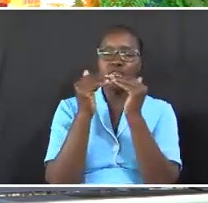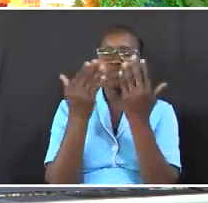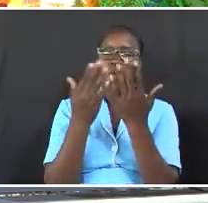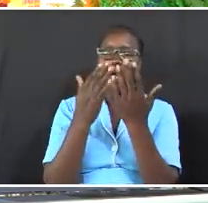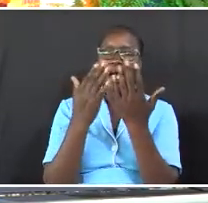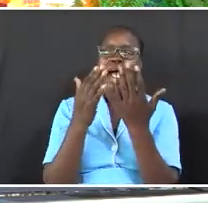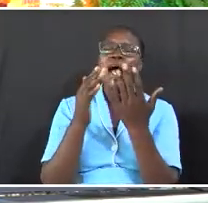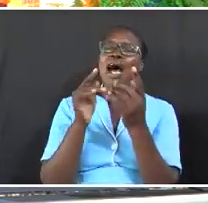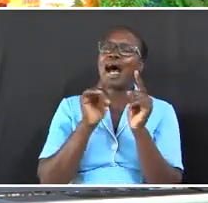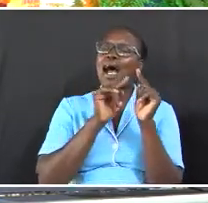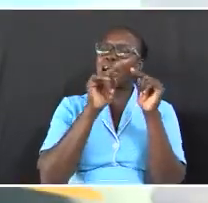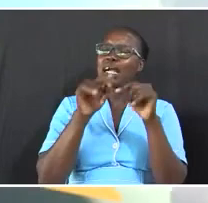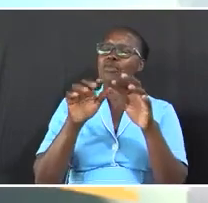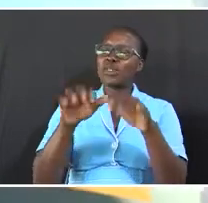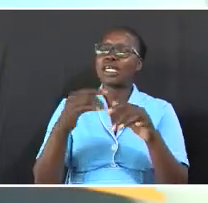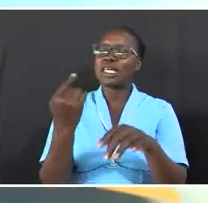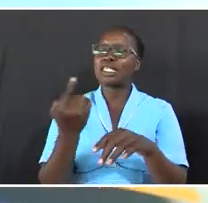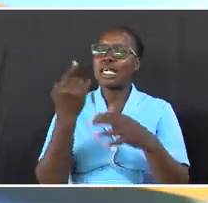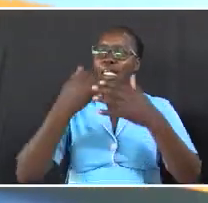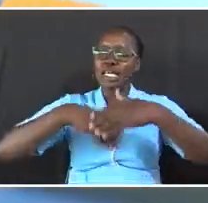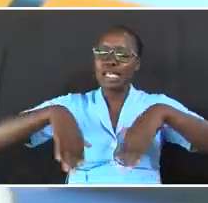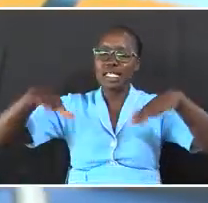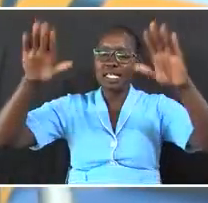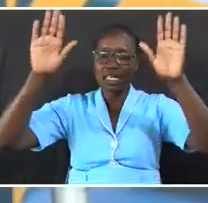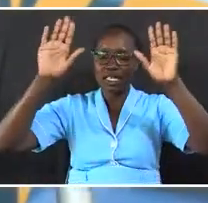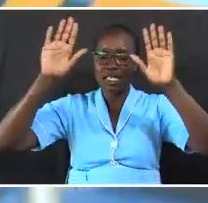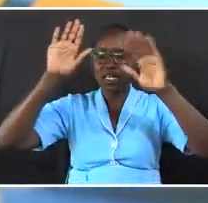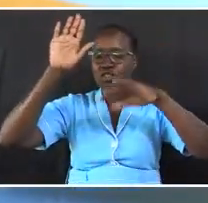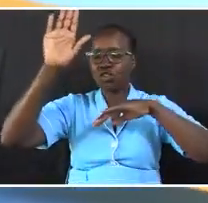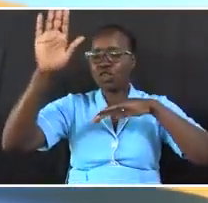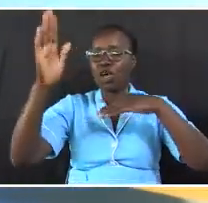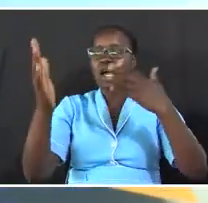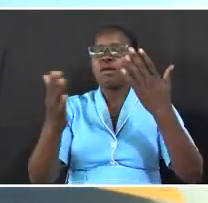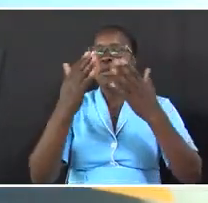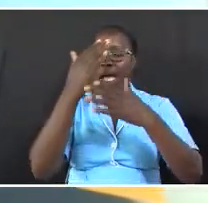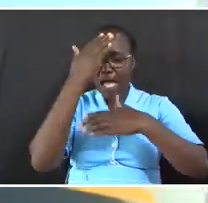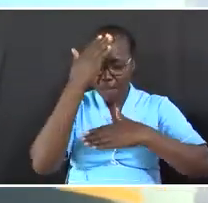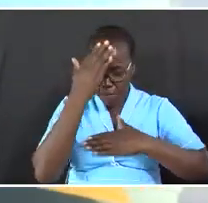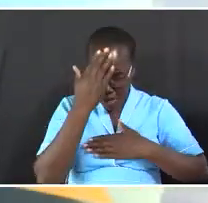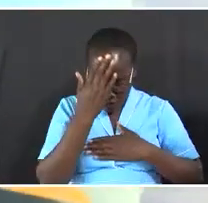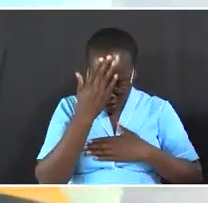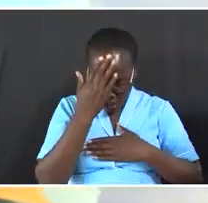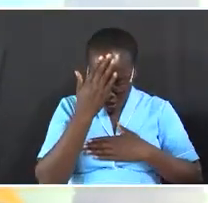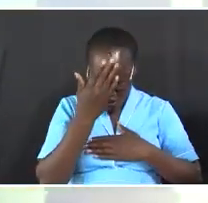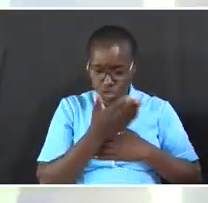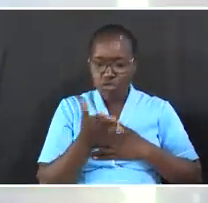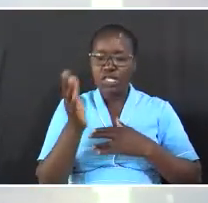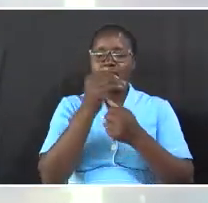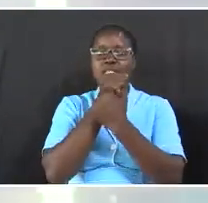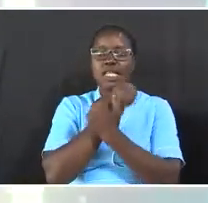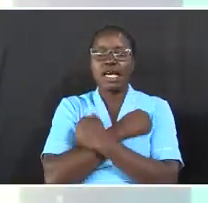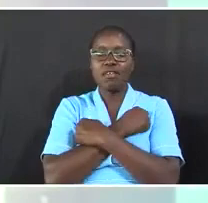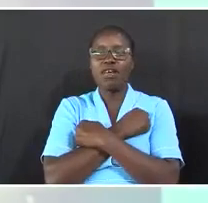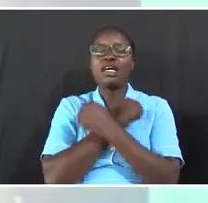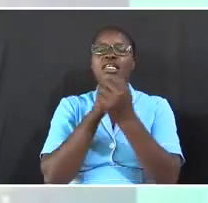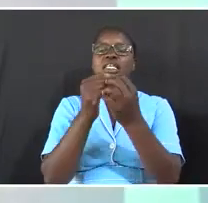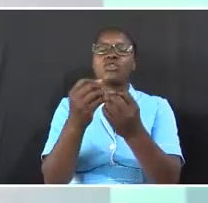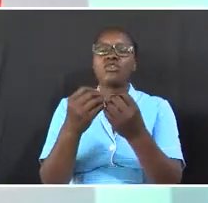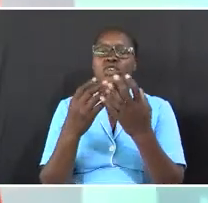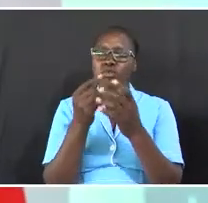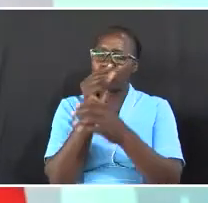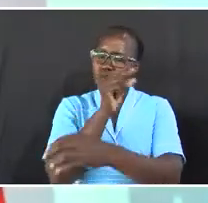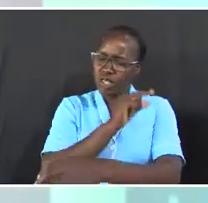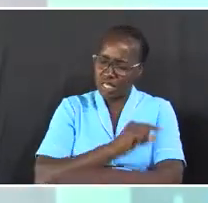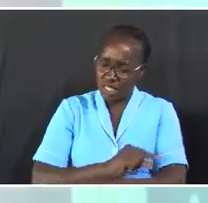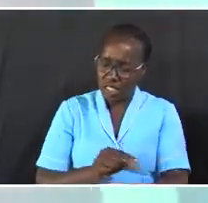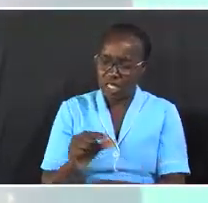come to the garden alone and surrender to you. May I bow down to this love that you have given me so